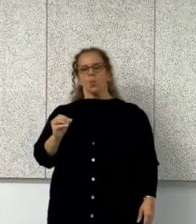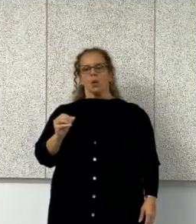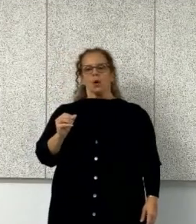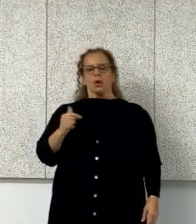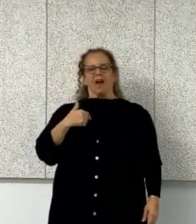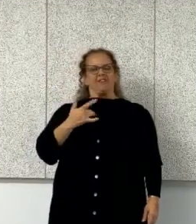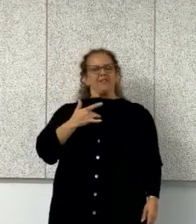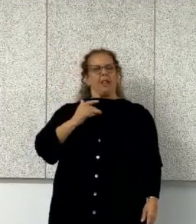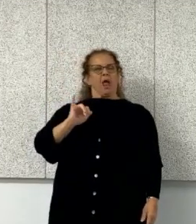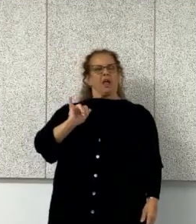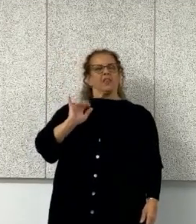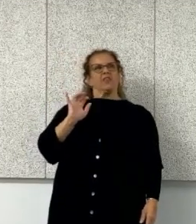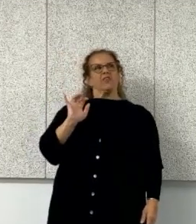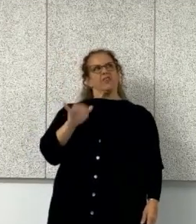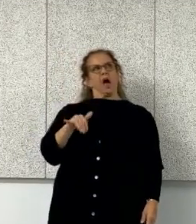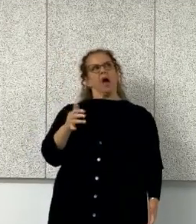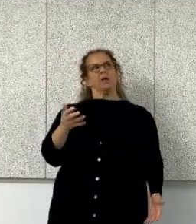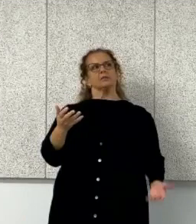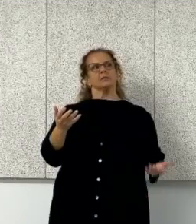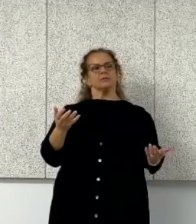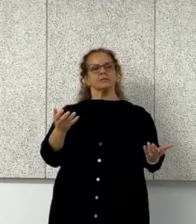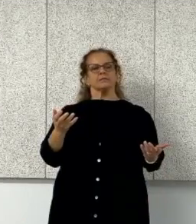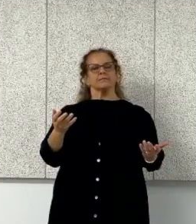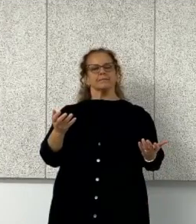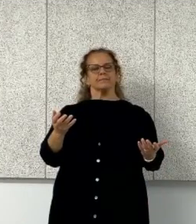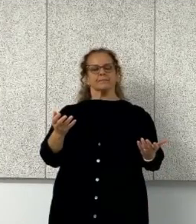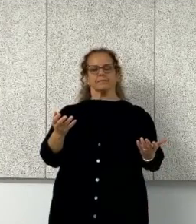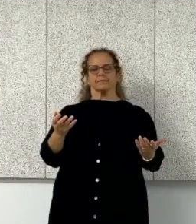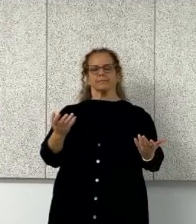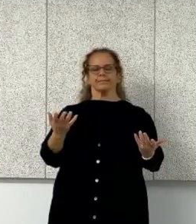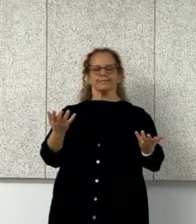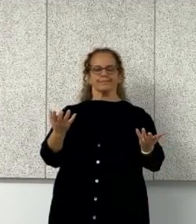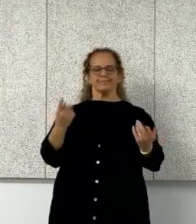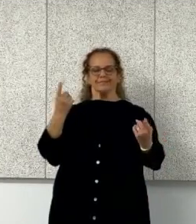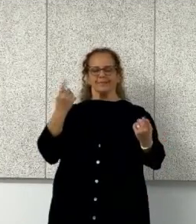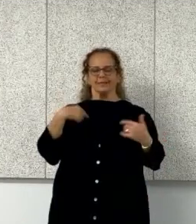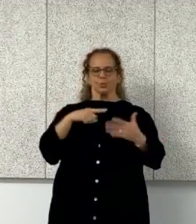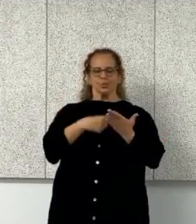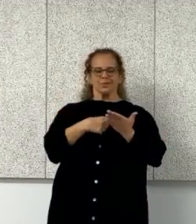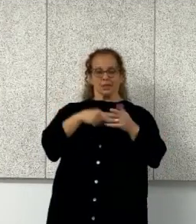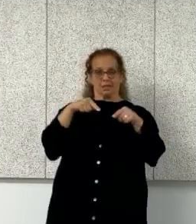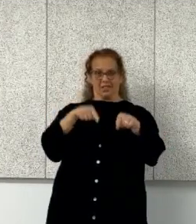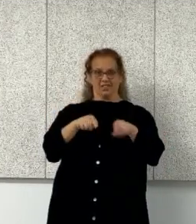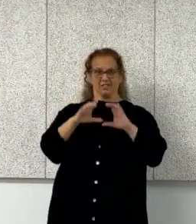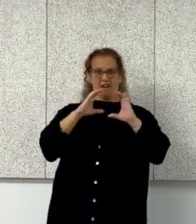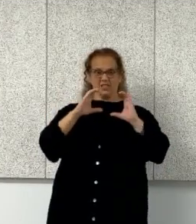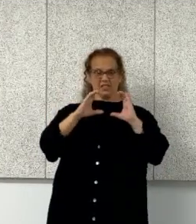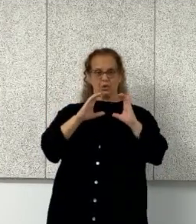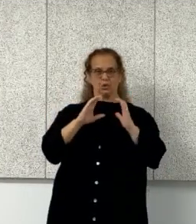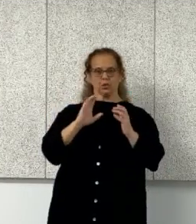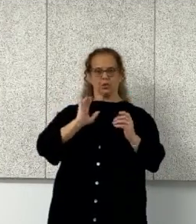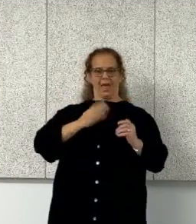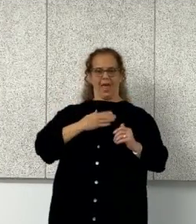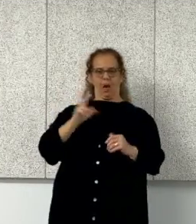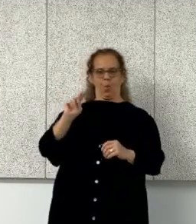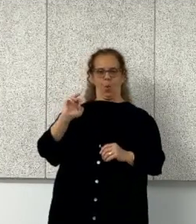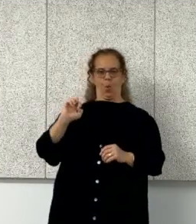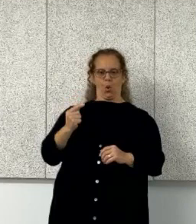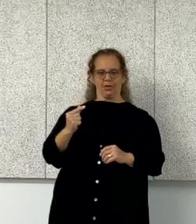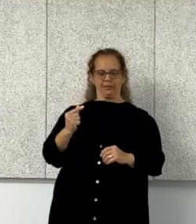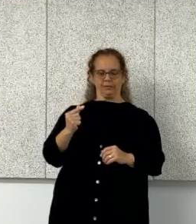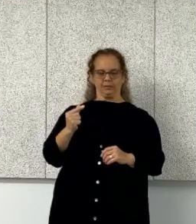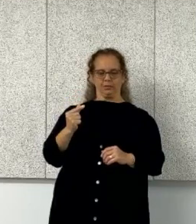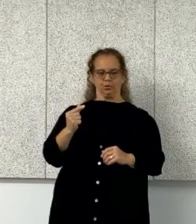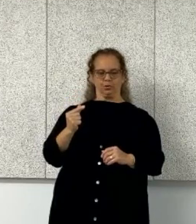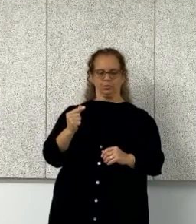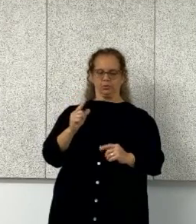So I feel like that's a helpful provocation whenever we're having any of these conversations about where we sit intersectionally as organizations, to say, if we were, you know,